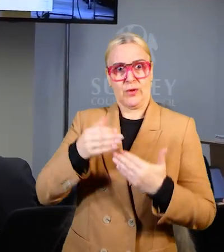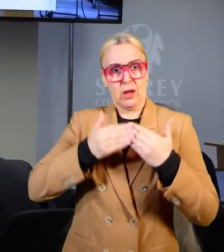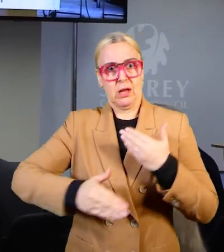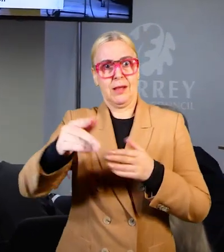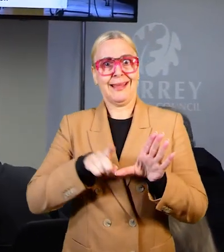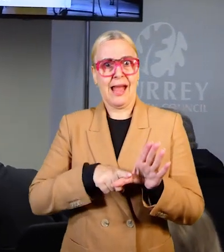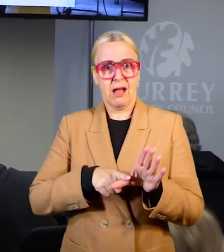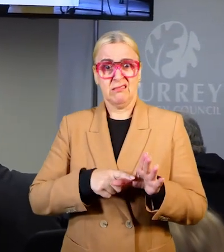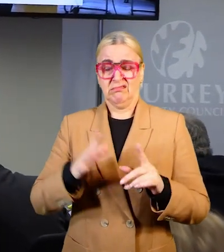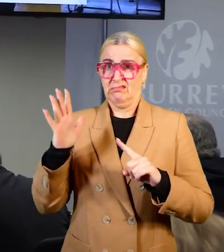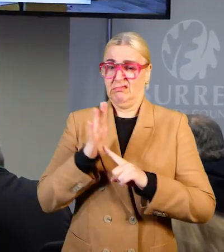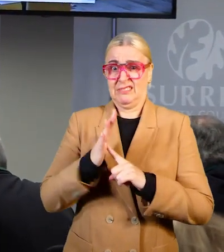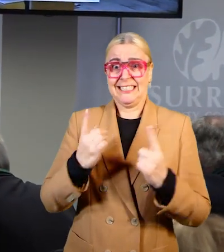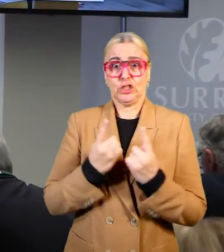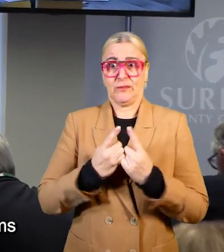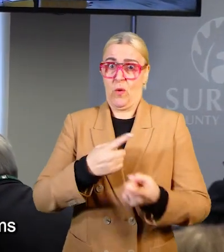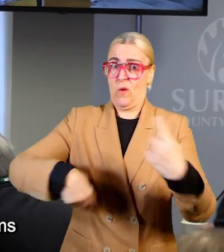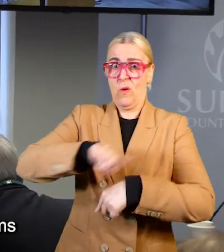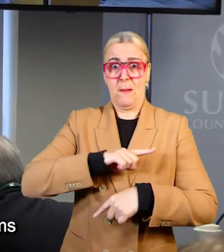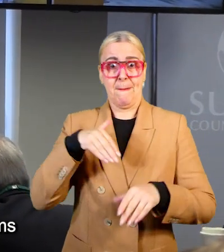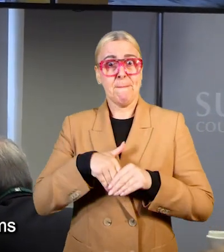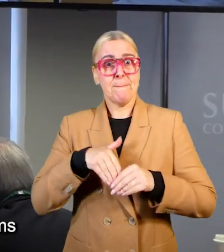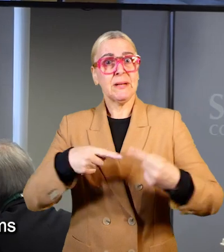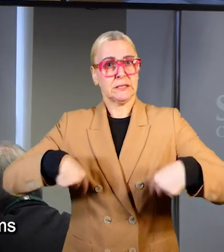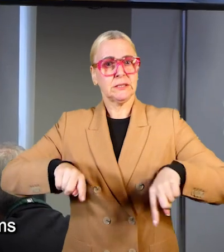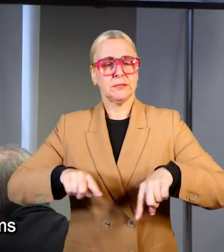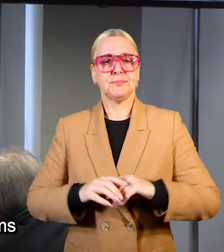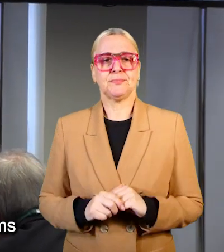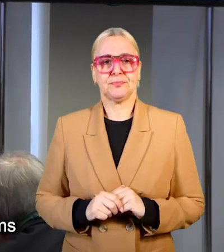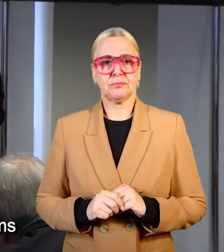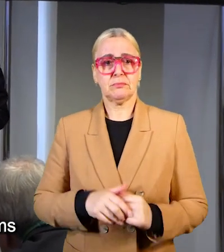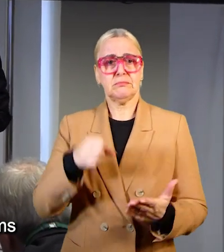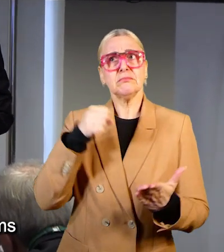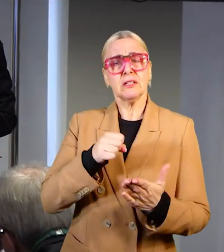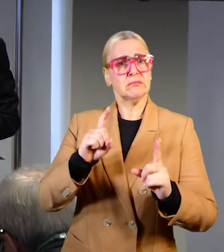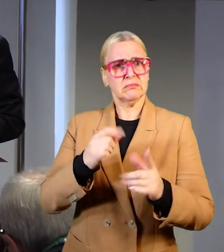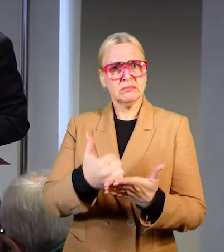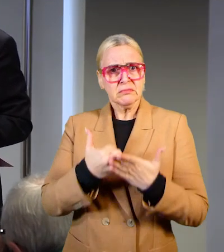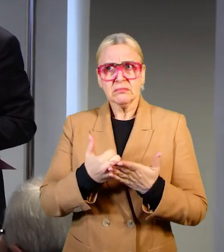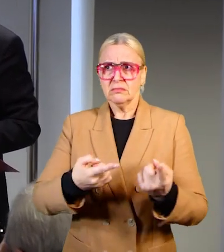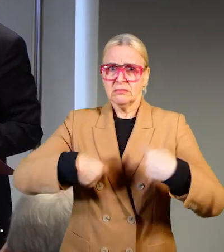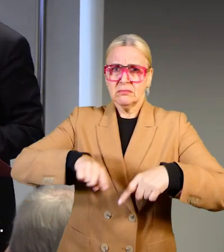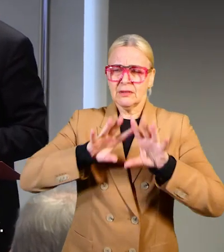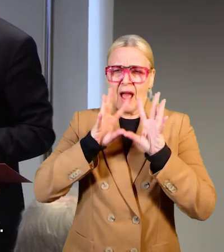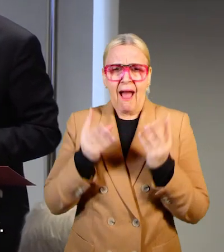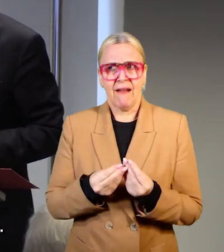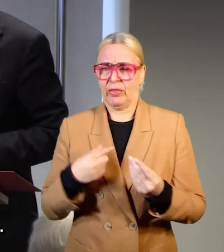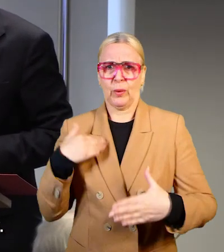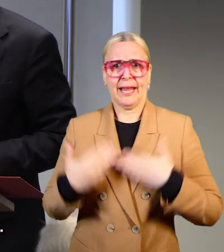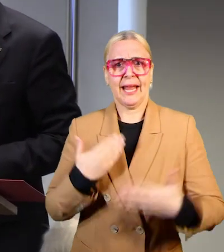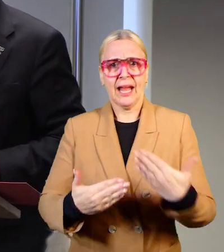for the forthcoming financial year. One of, if not the most important items that comes before us as